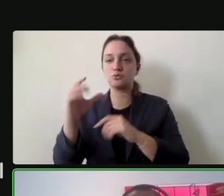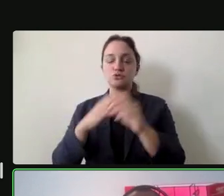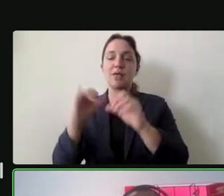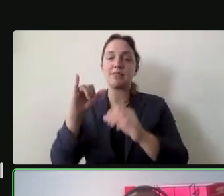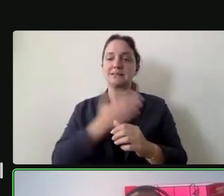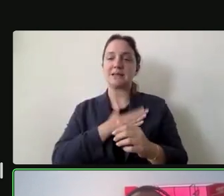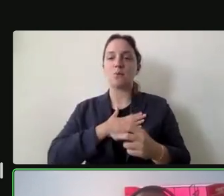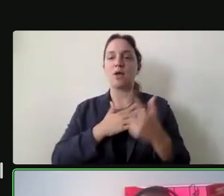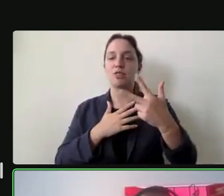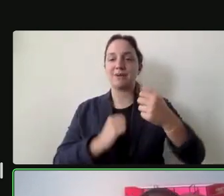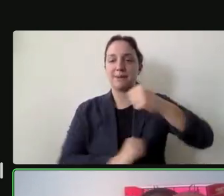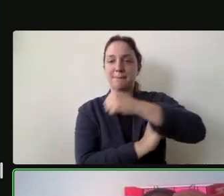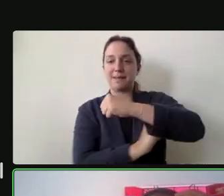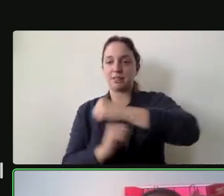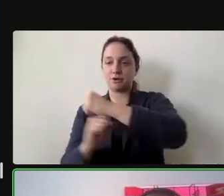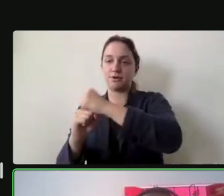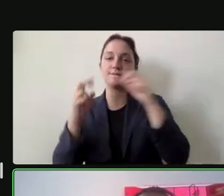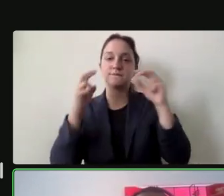done. Next slide.